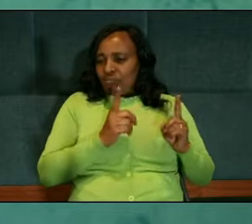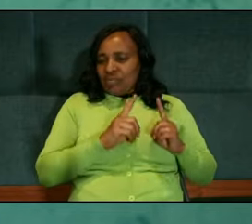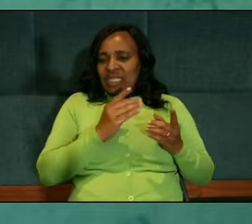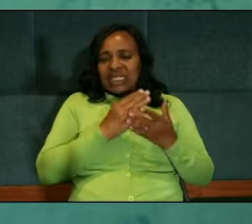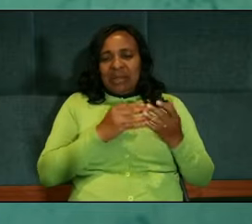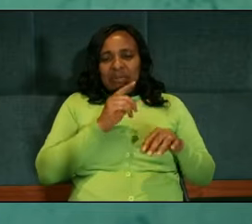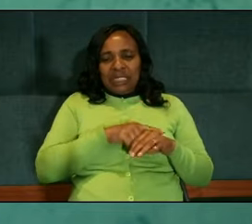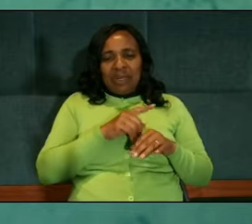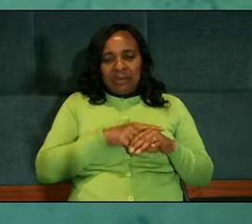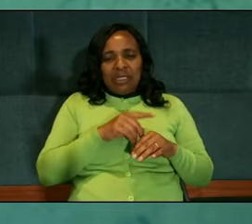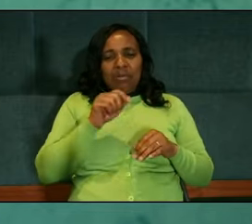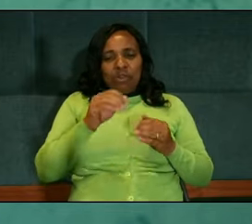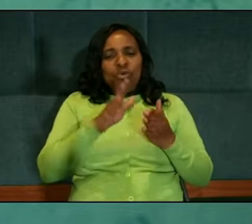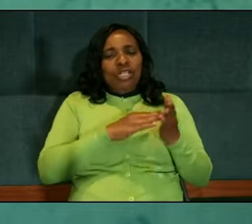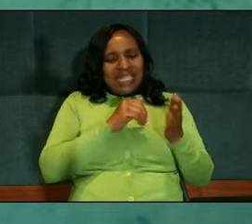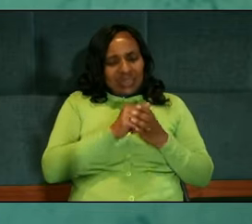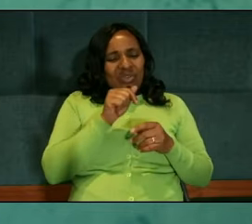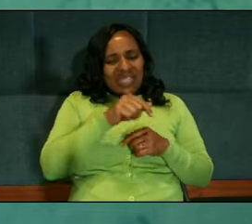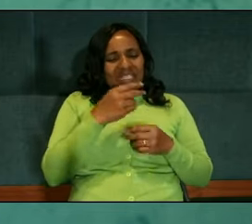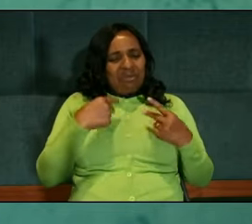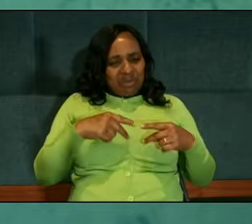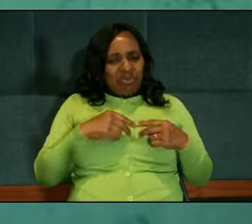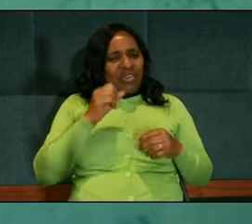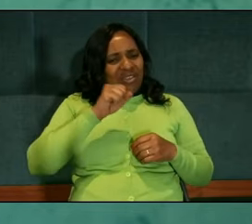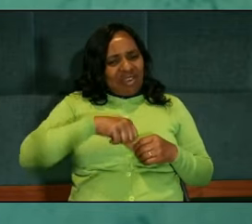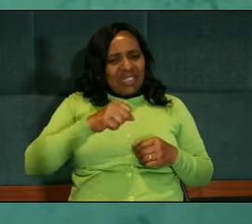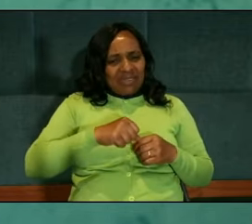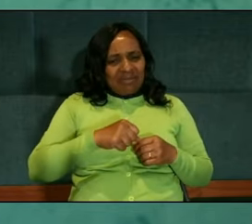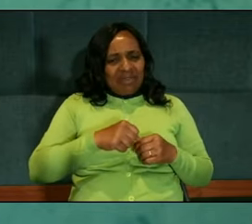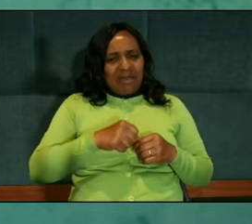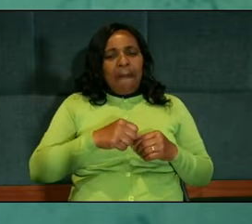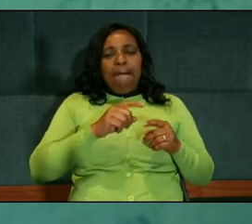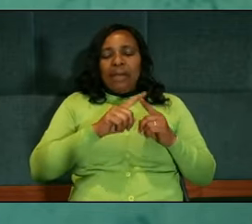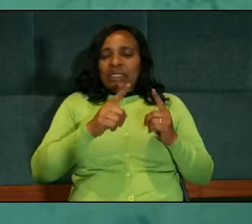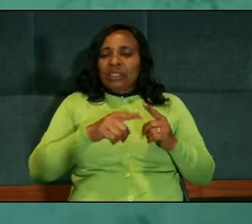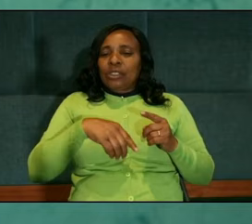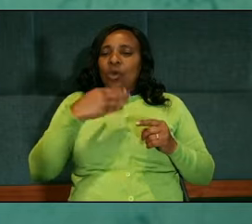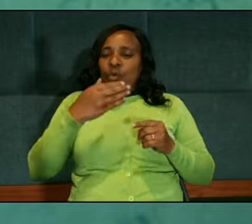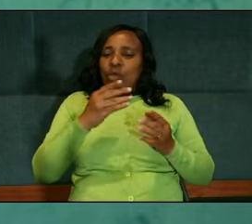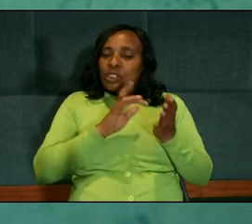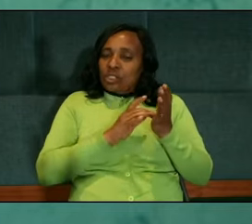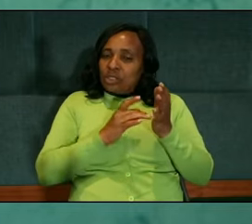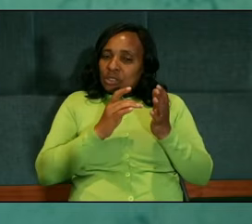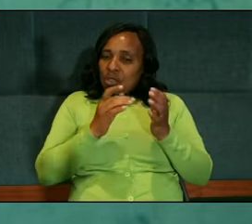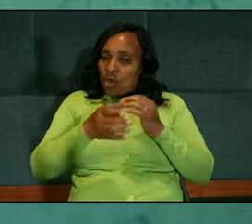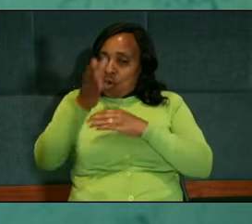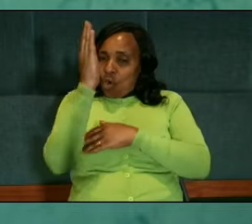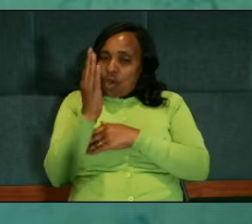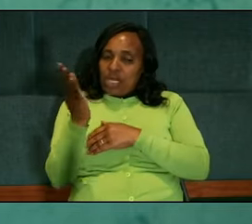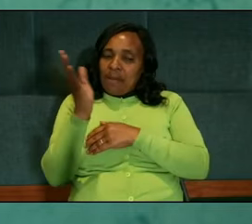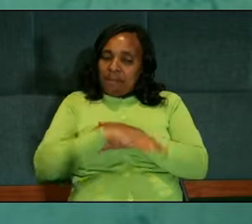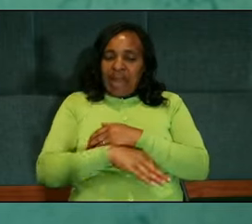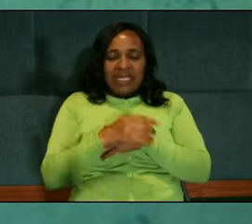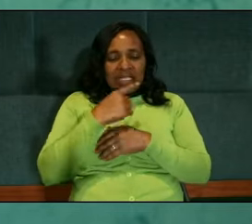like, I wish I could destroy these people, like why did they create them? But he always came back and said,